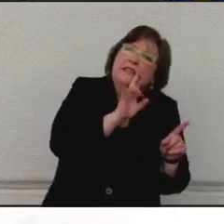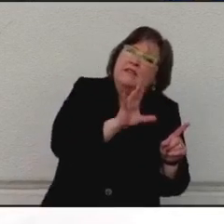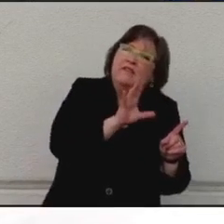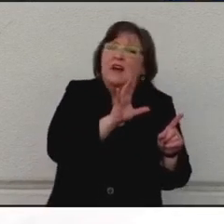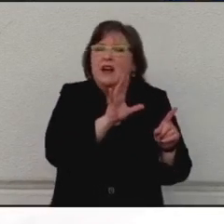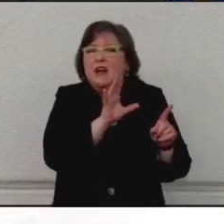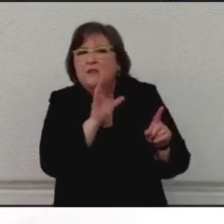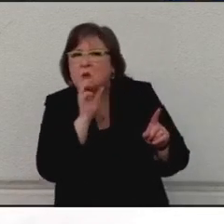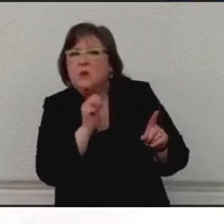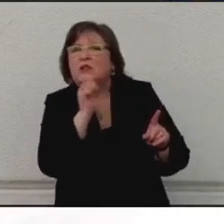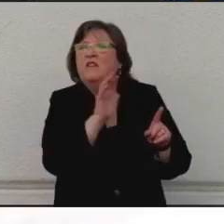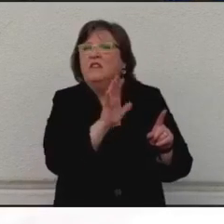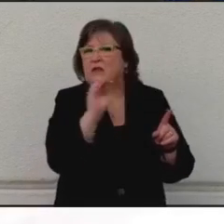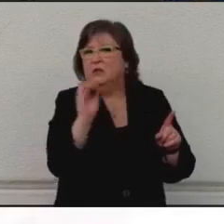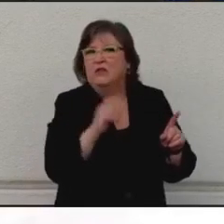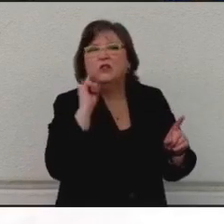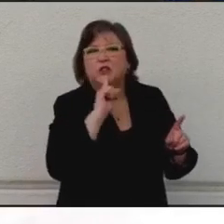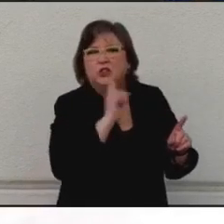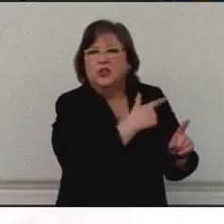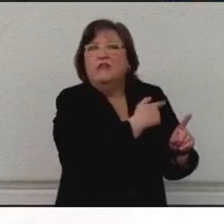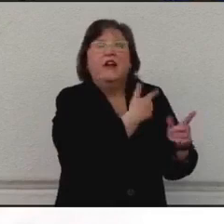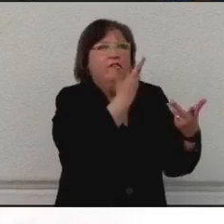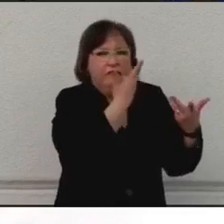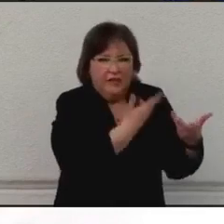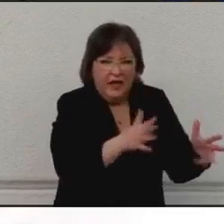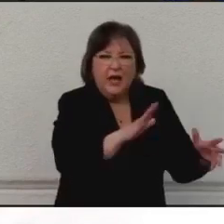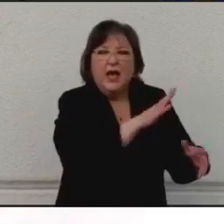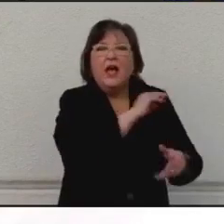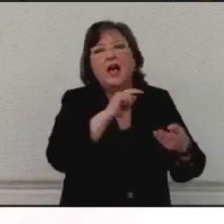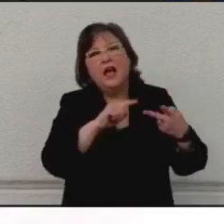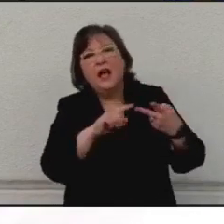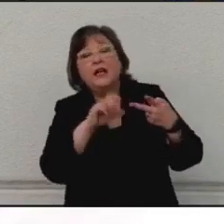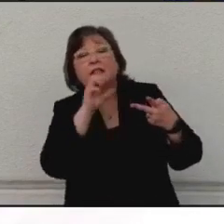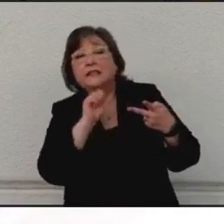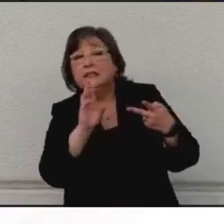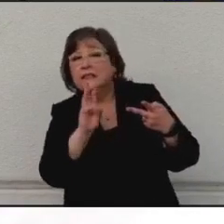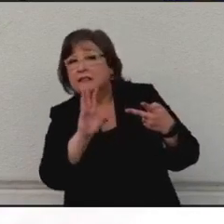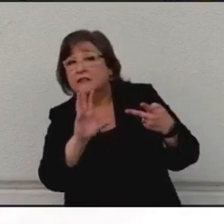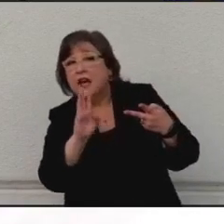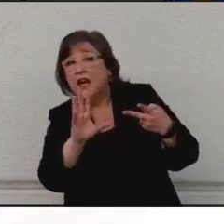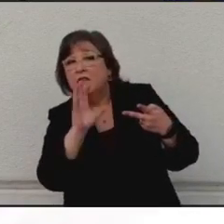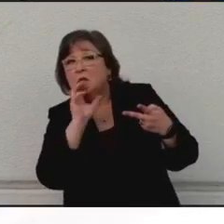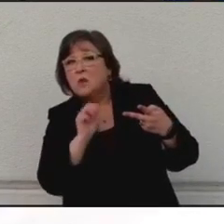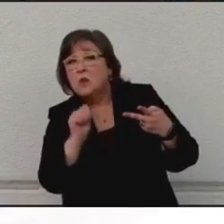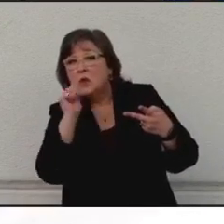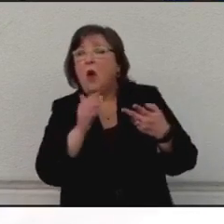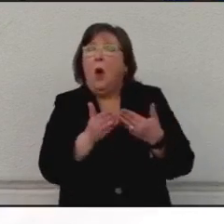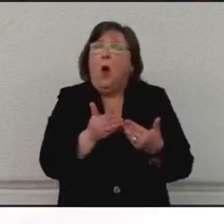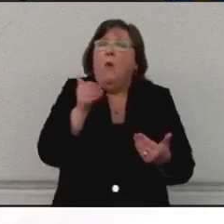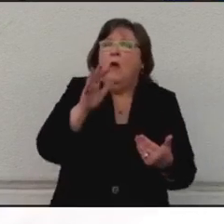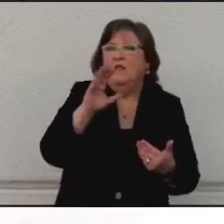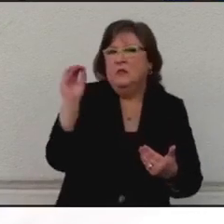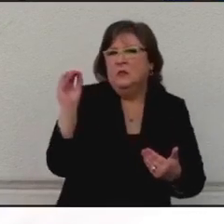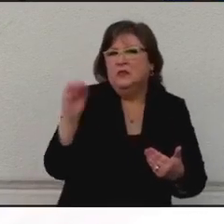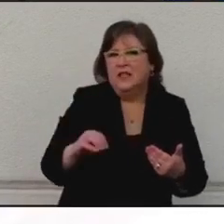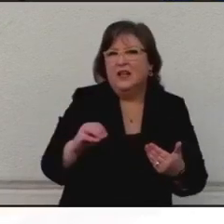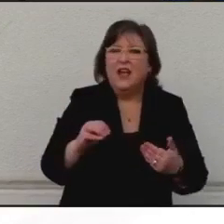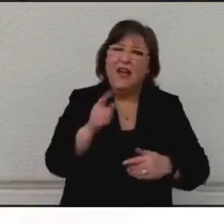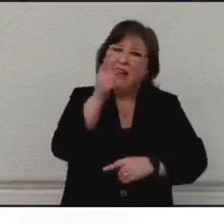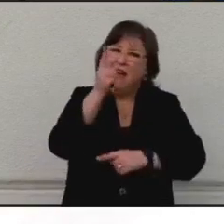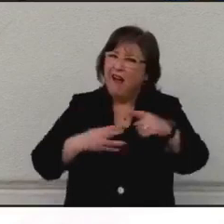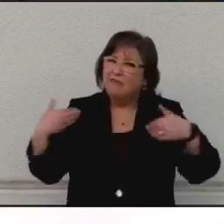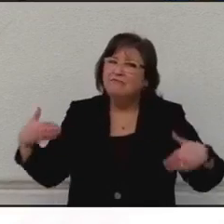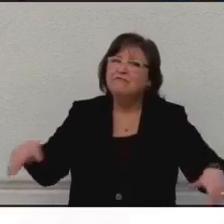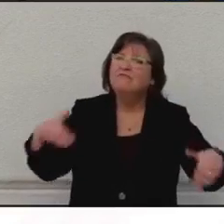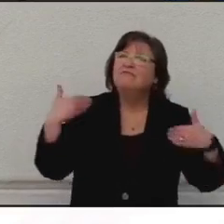nearly half of those 65 and over. So in the next 2 weeks before this expansion occurs, we